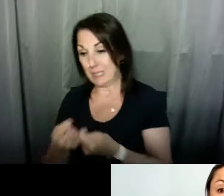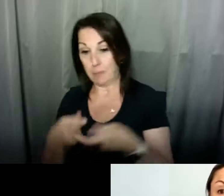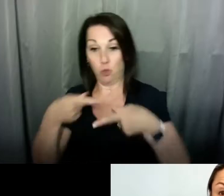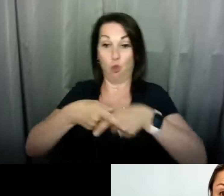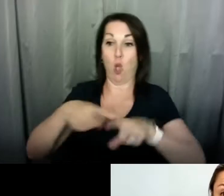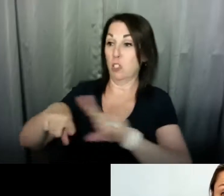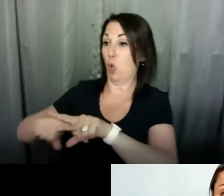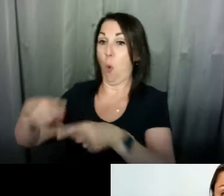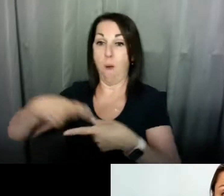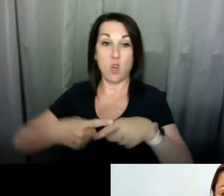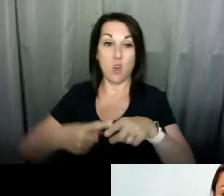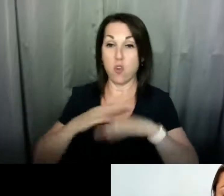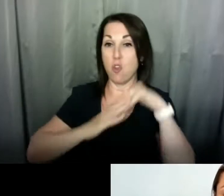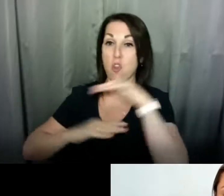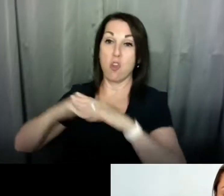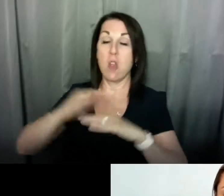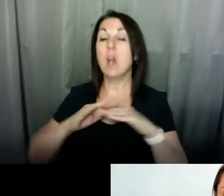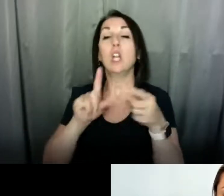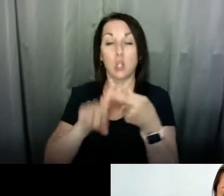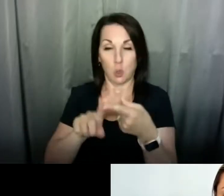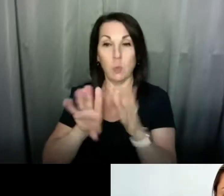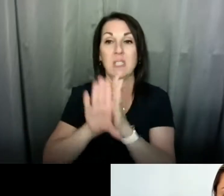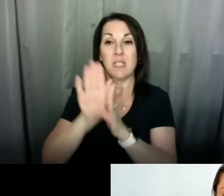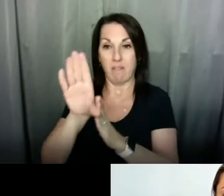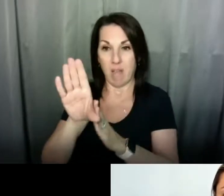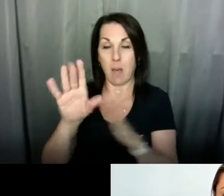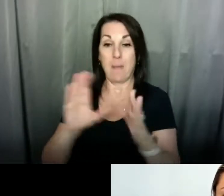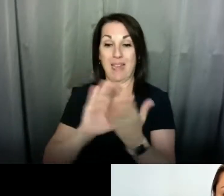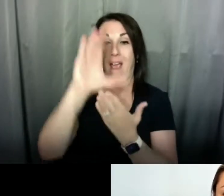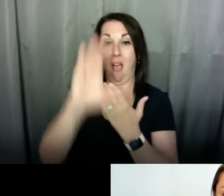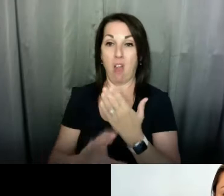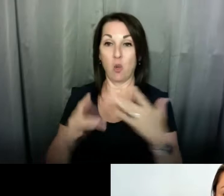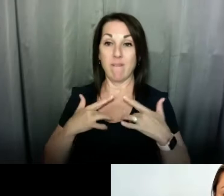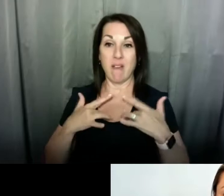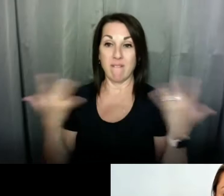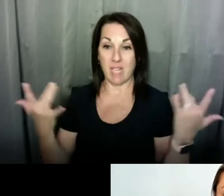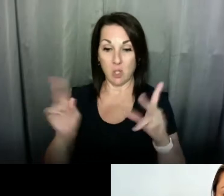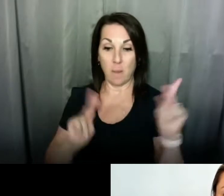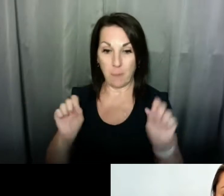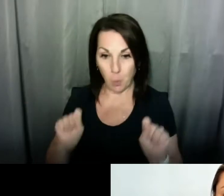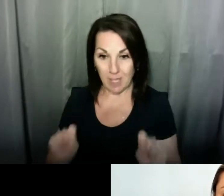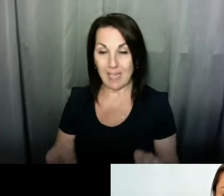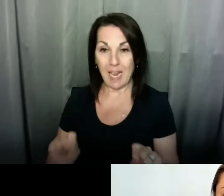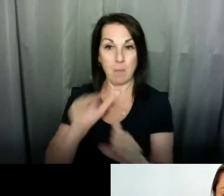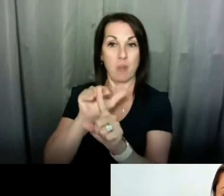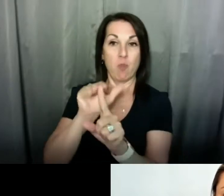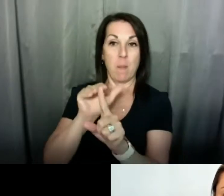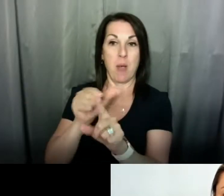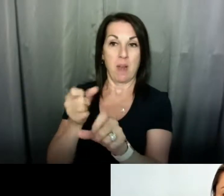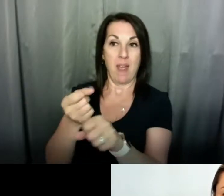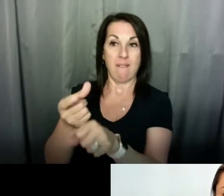So to develop this calendar of events so that people keep getting reminded year after